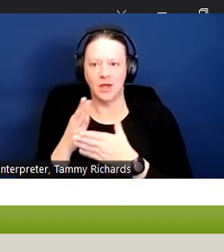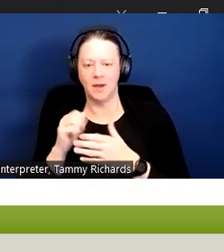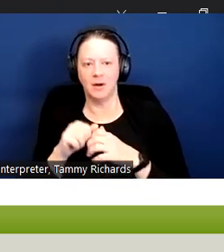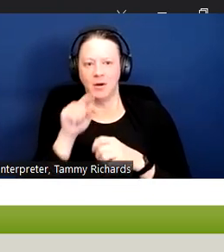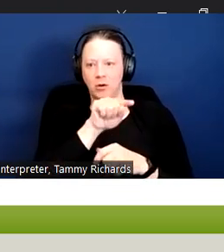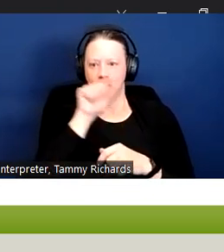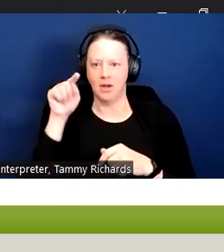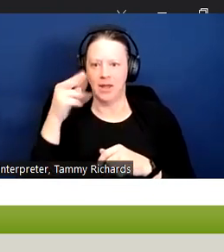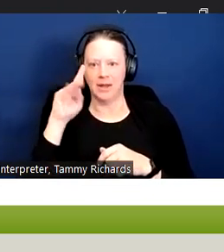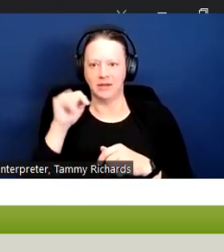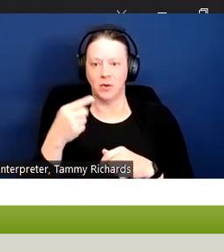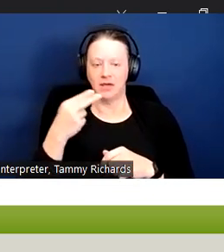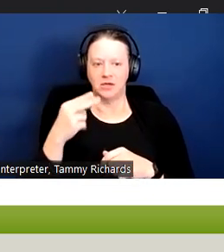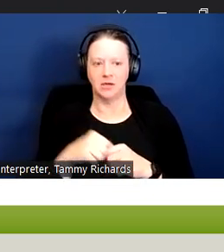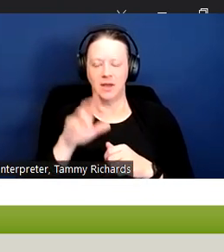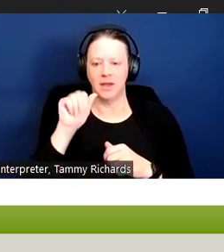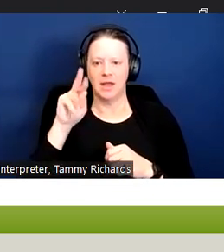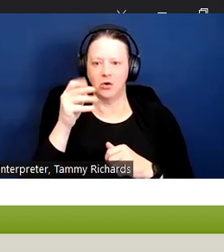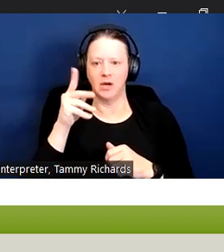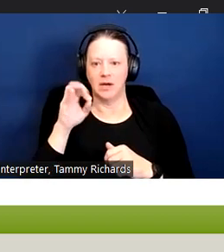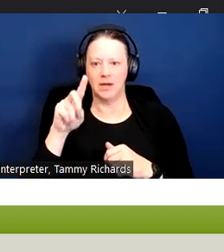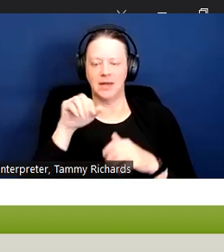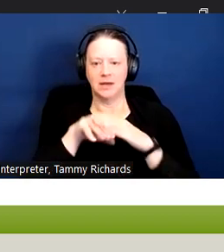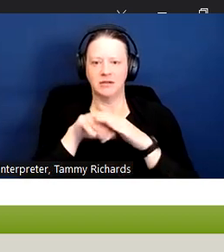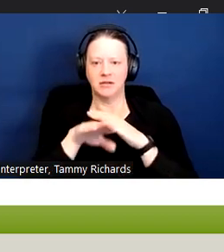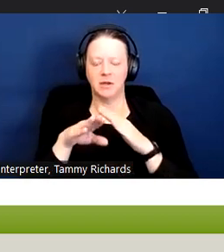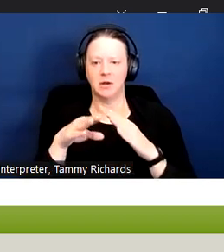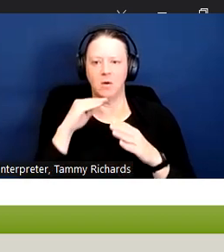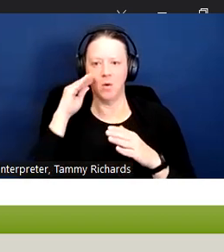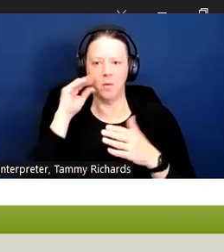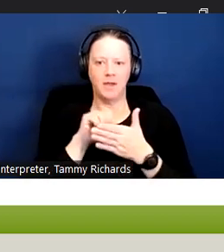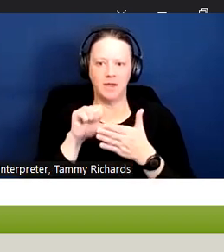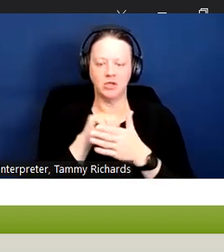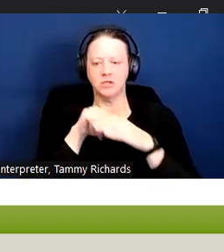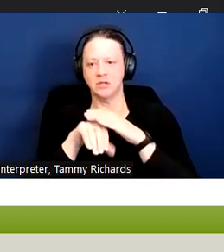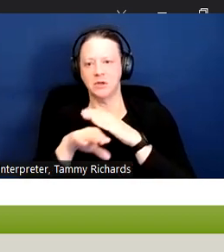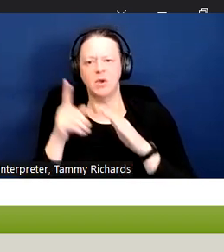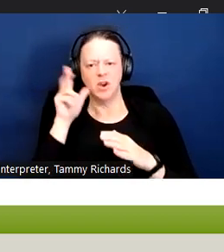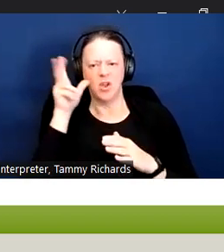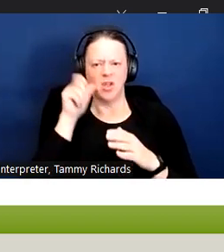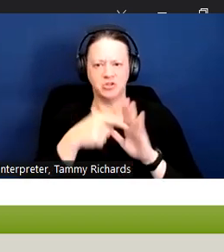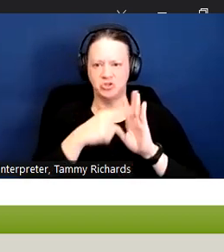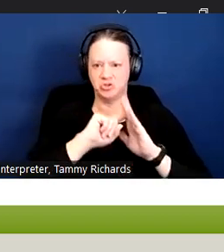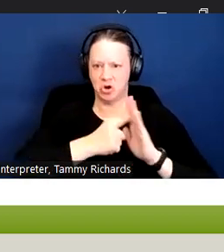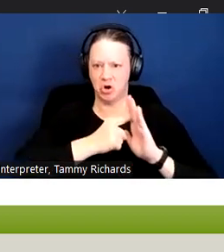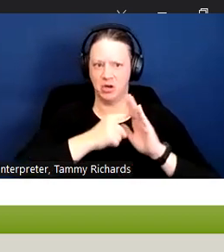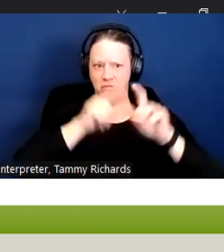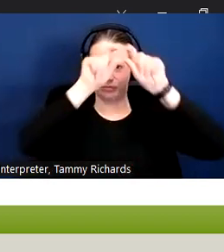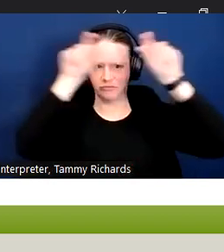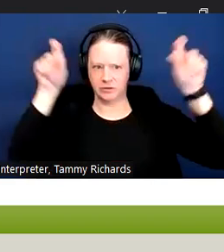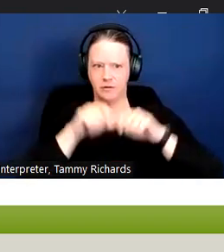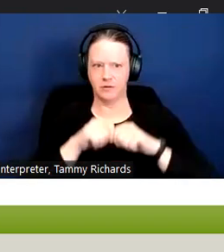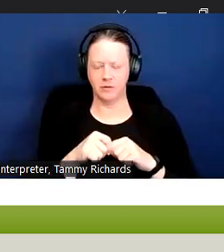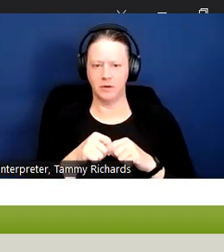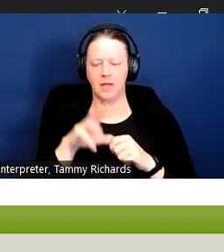So I'm pressing H. Annotated accessible homepage so before and after demonstration. You hear the starting one, so the very one at the very top. Navigation